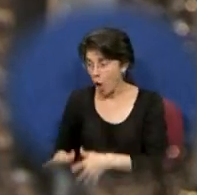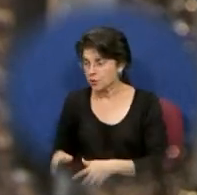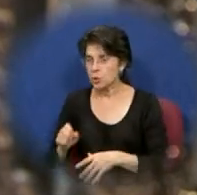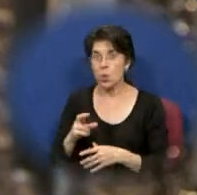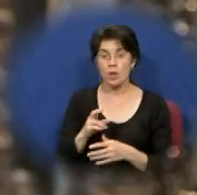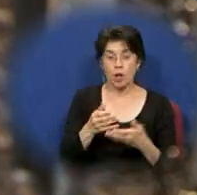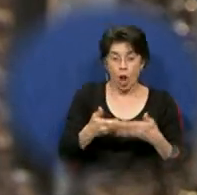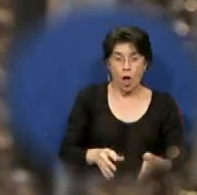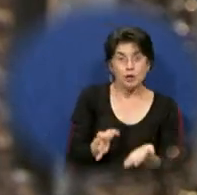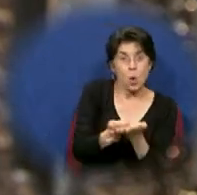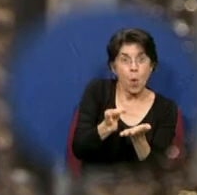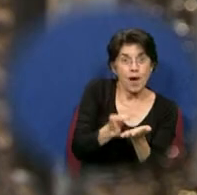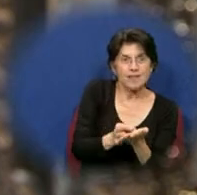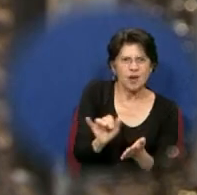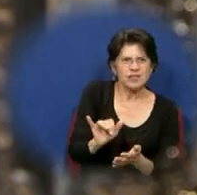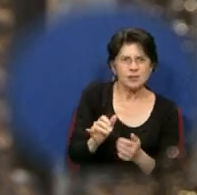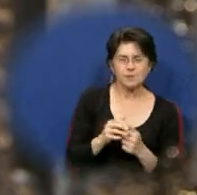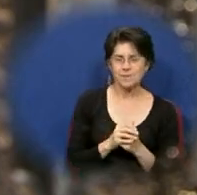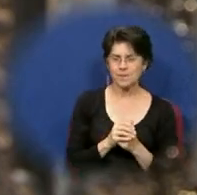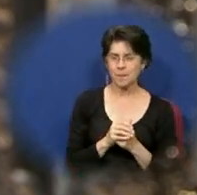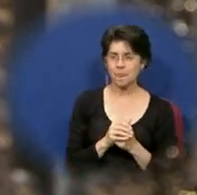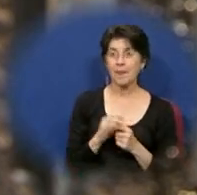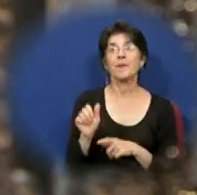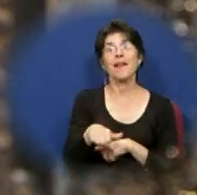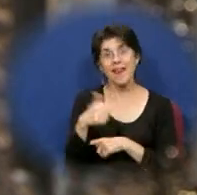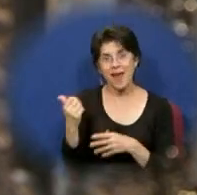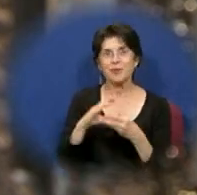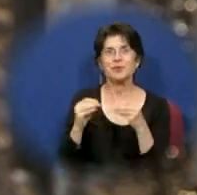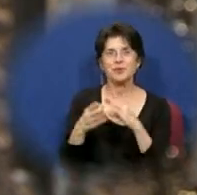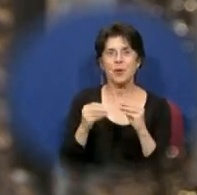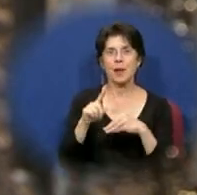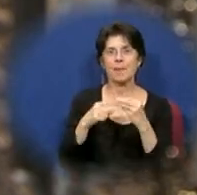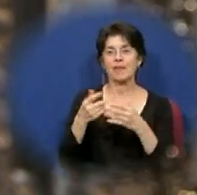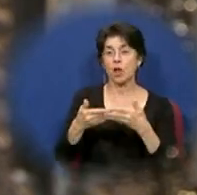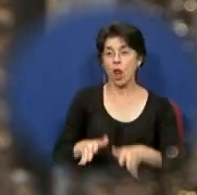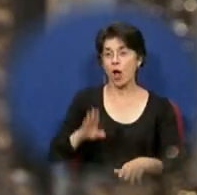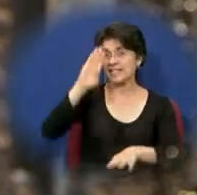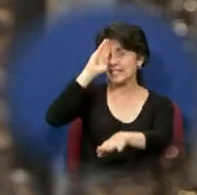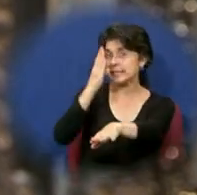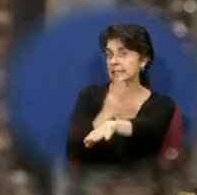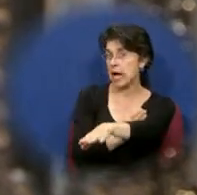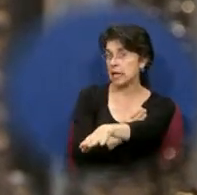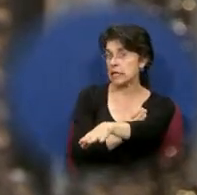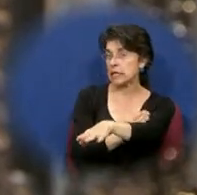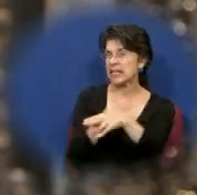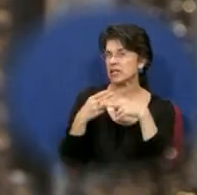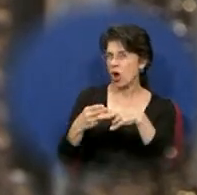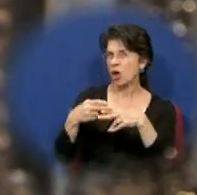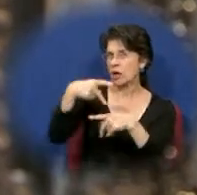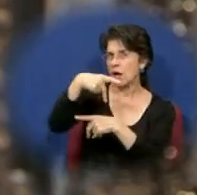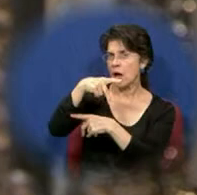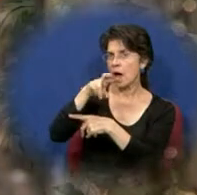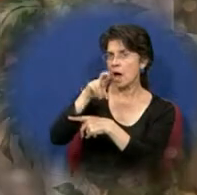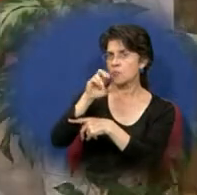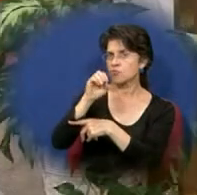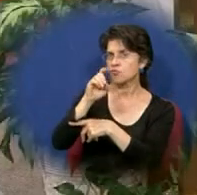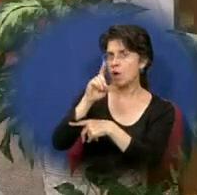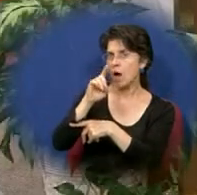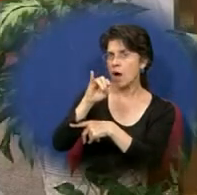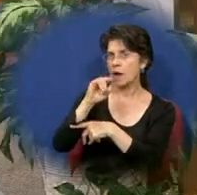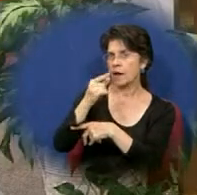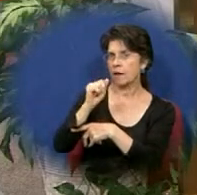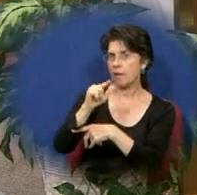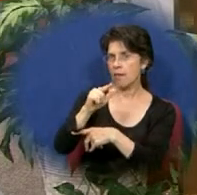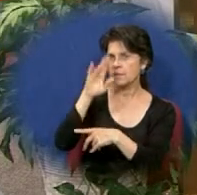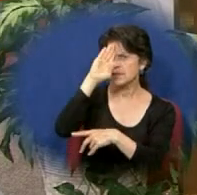that follows also the very familiar story of the lost sons, sometimes known as the prodigal son. They're very